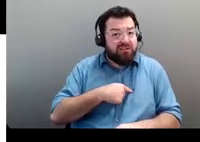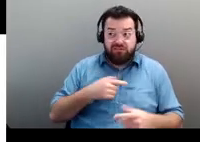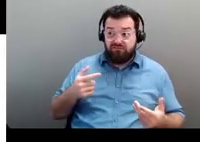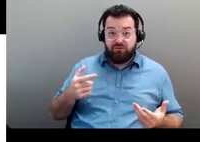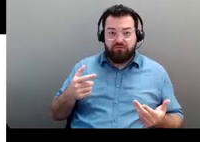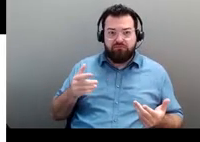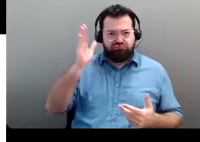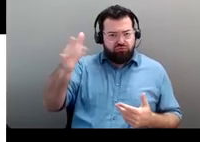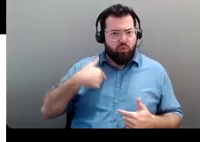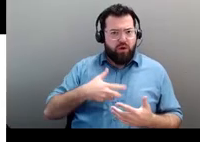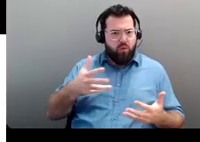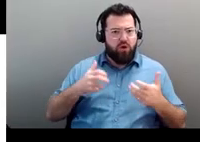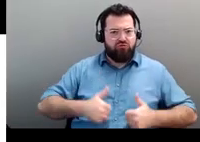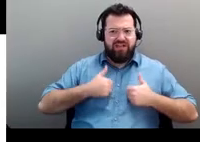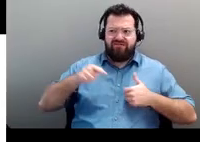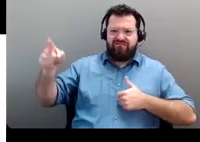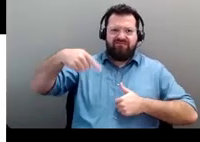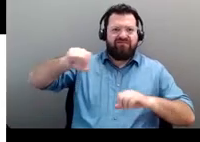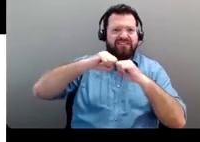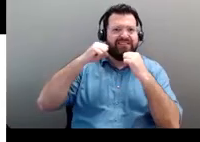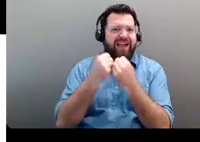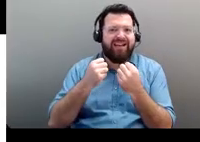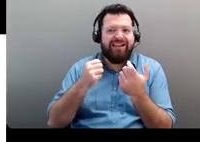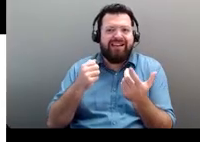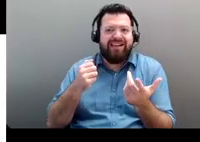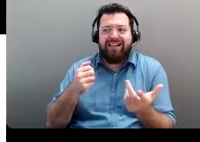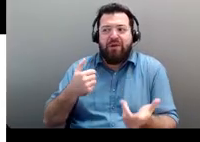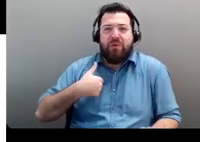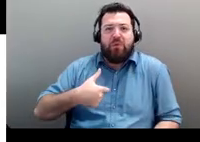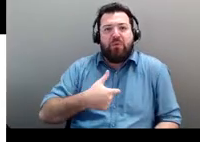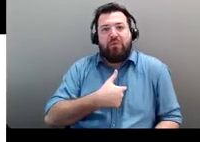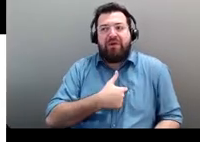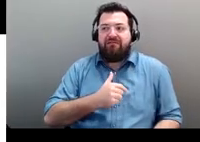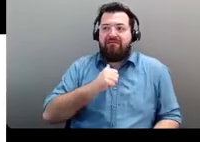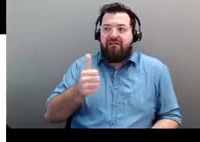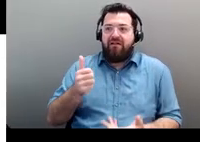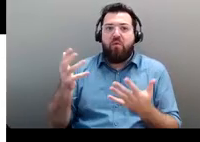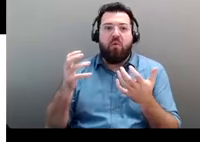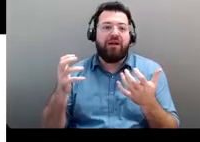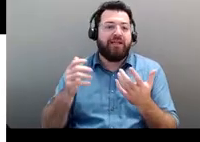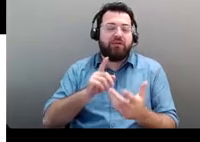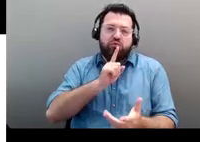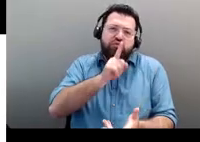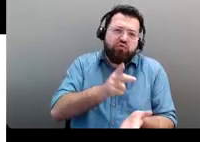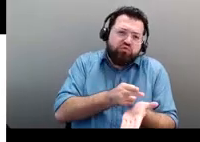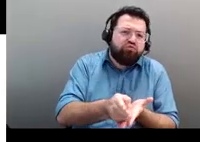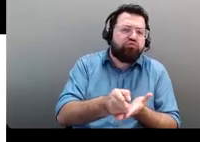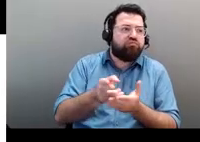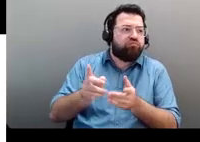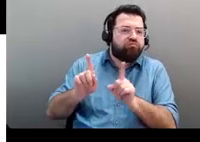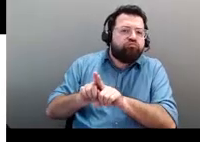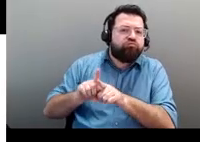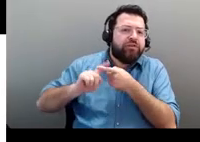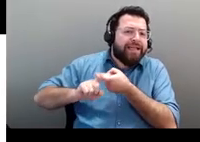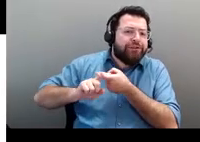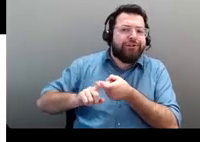society where we're not seeking authentic relationships? Do we want to live in a society in which that we can